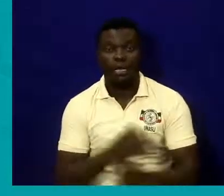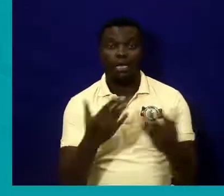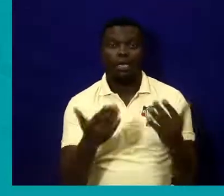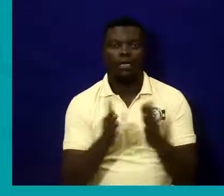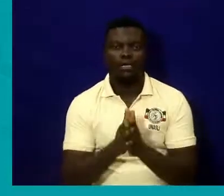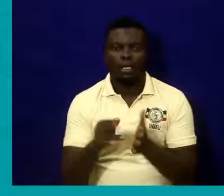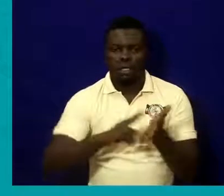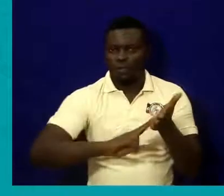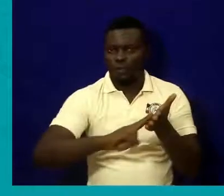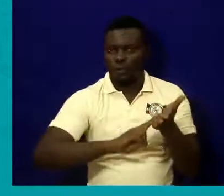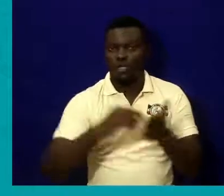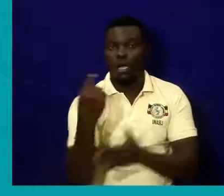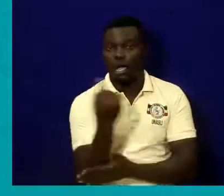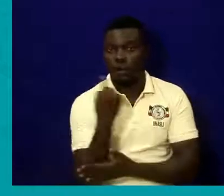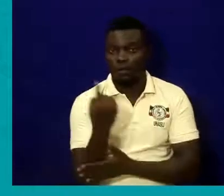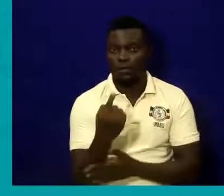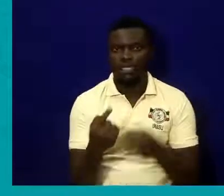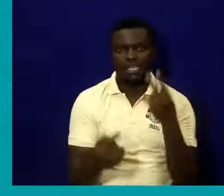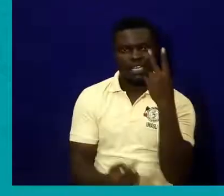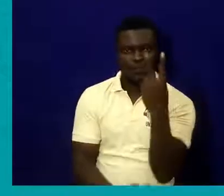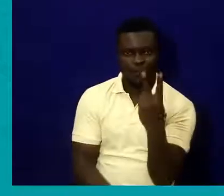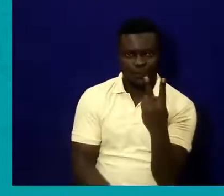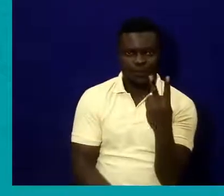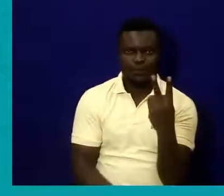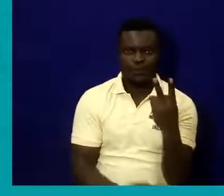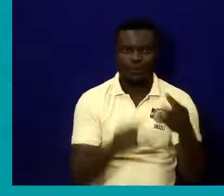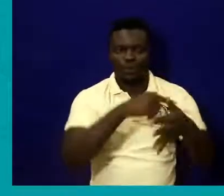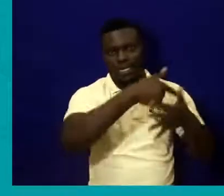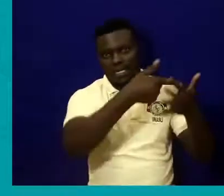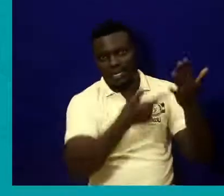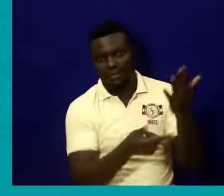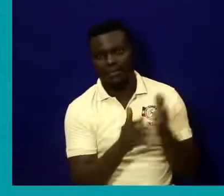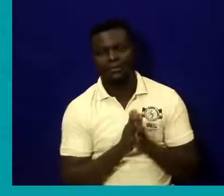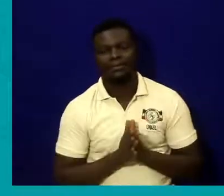We are going to use only two elements.